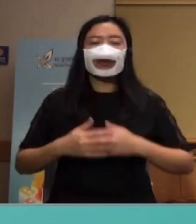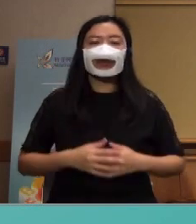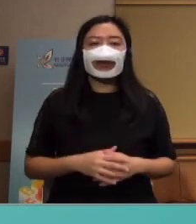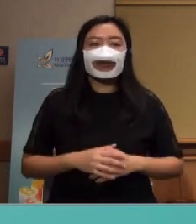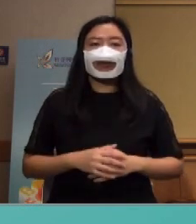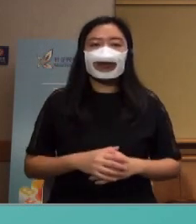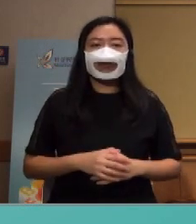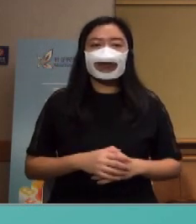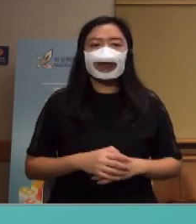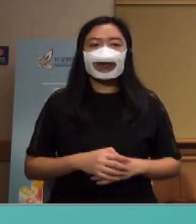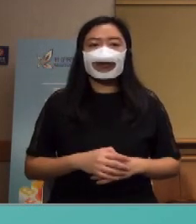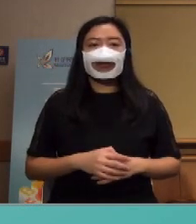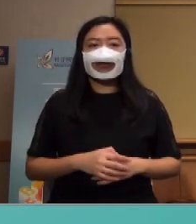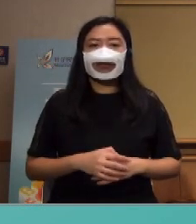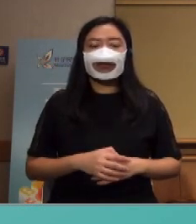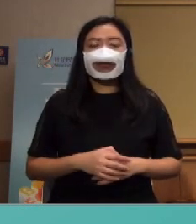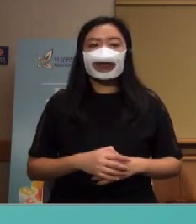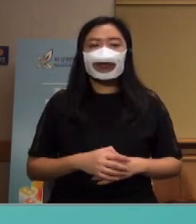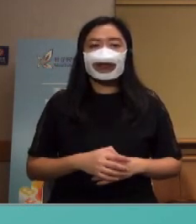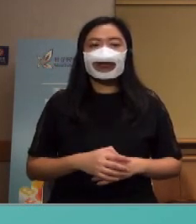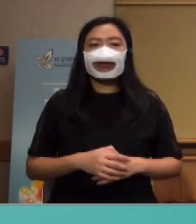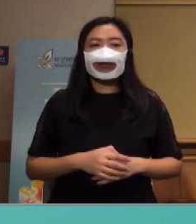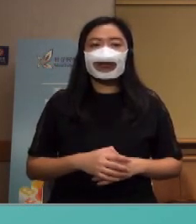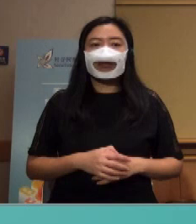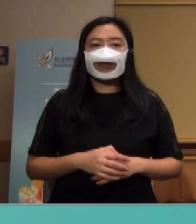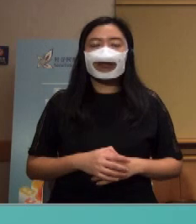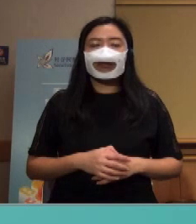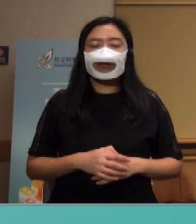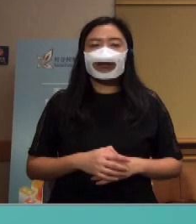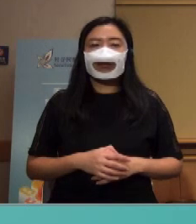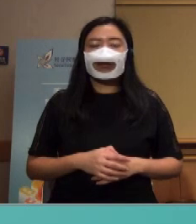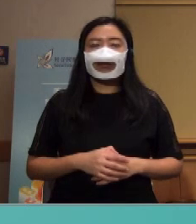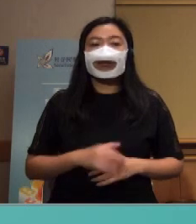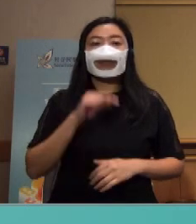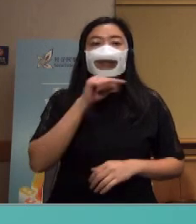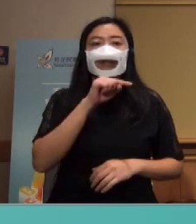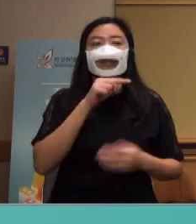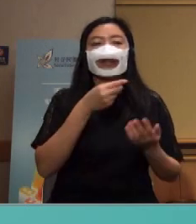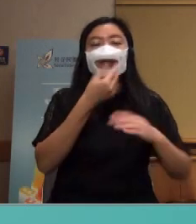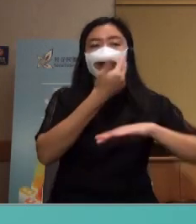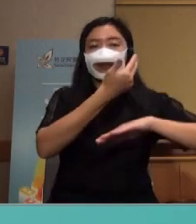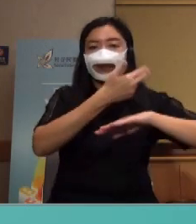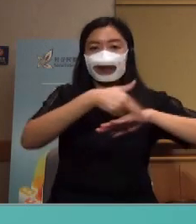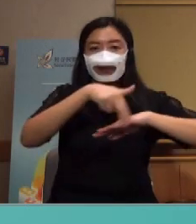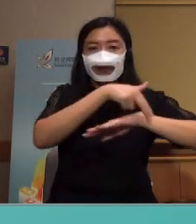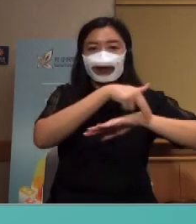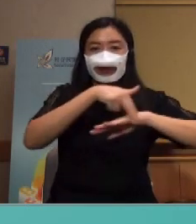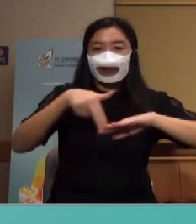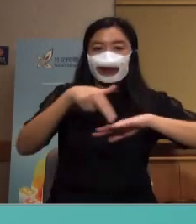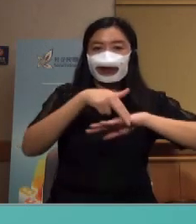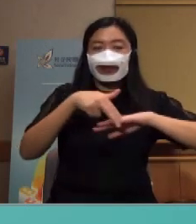the design is about is a blind dog, so they can help our visually impaired people to walk